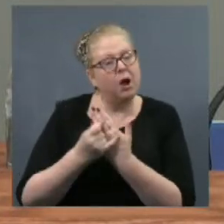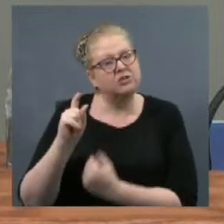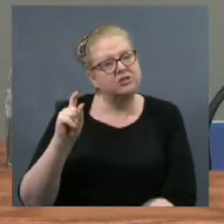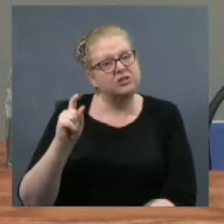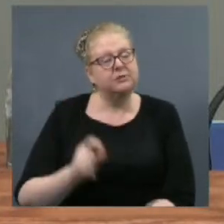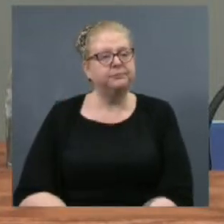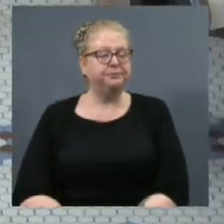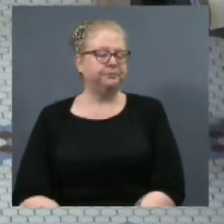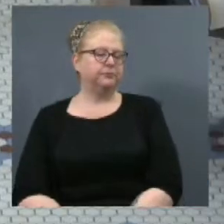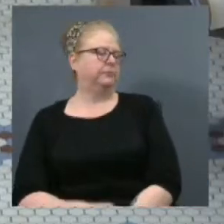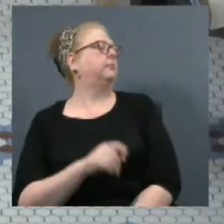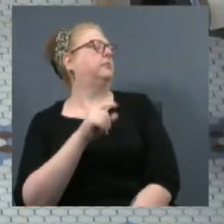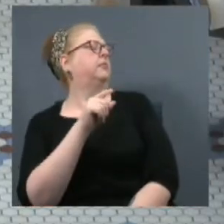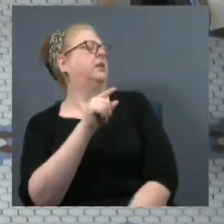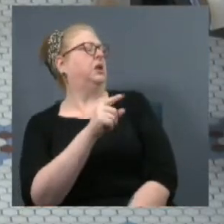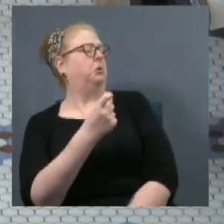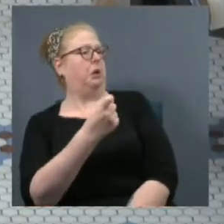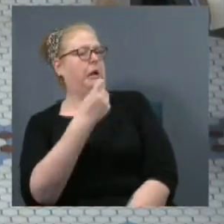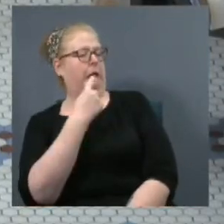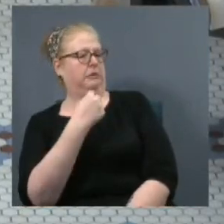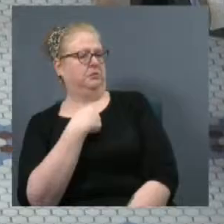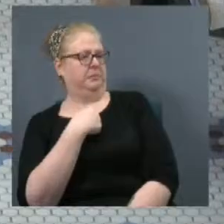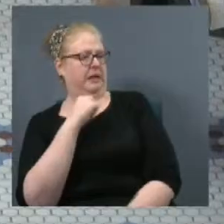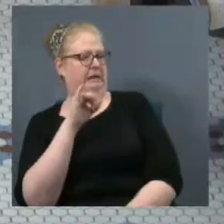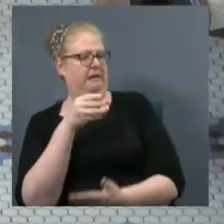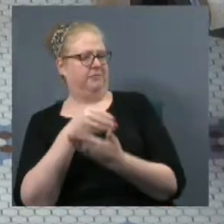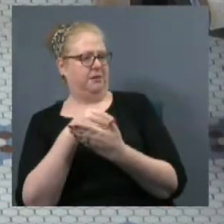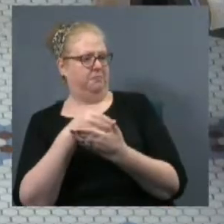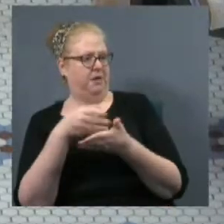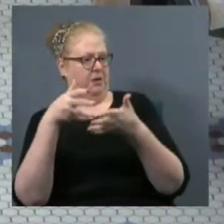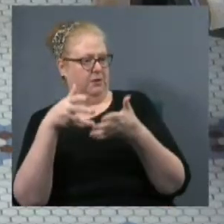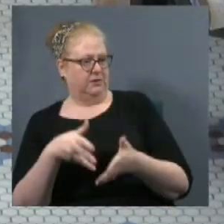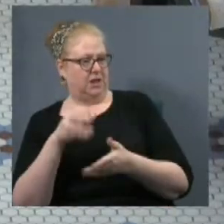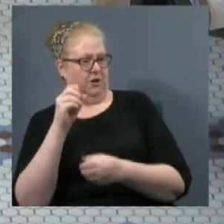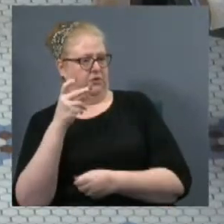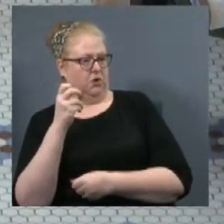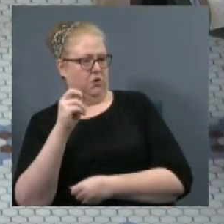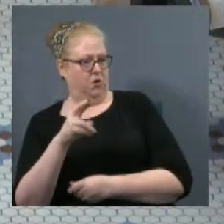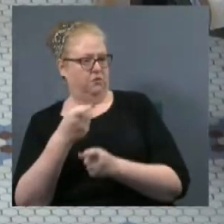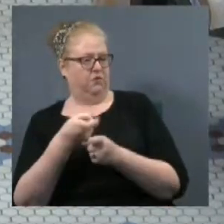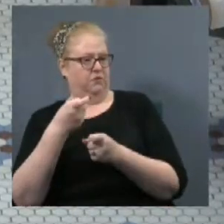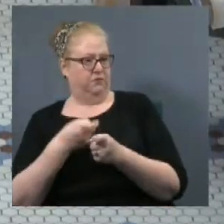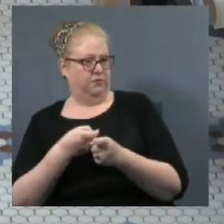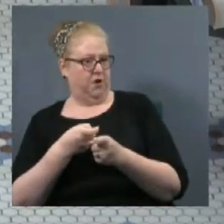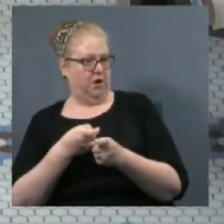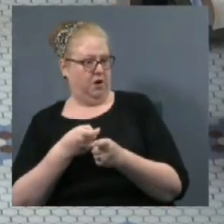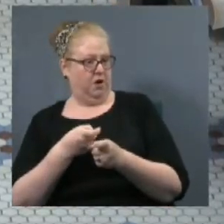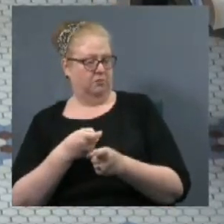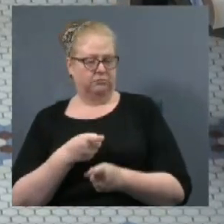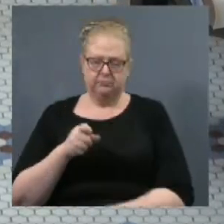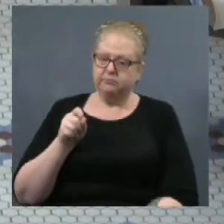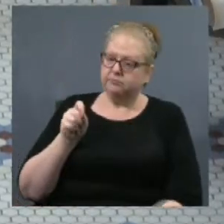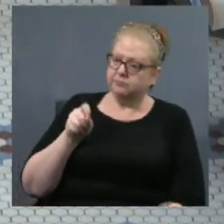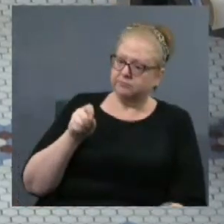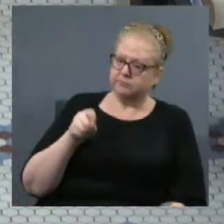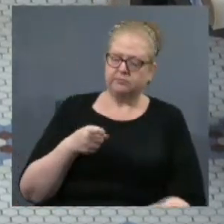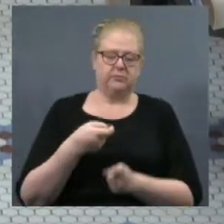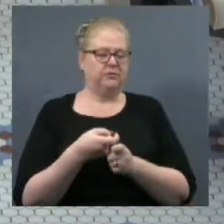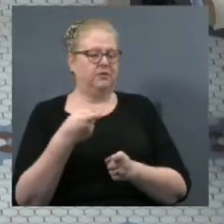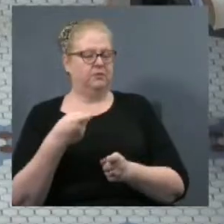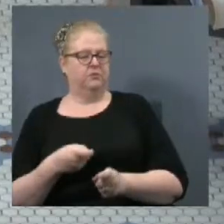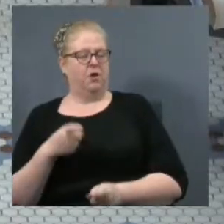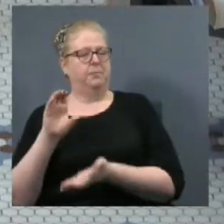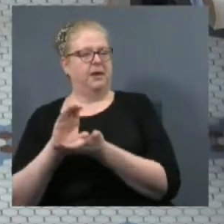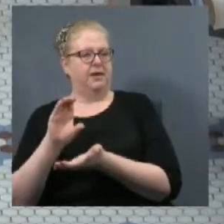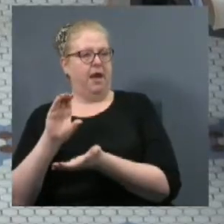You're asking me if the money was left over from Yeah, it from hasn't the been from the constructed. capital